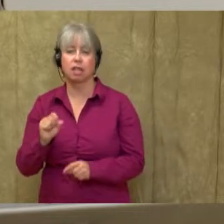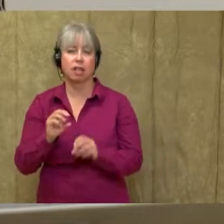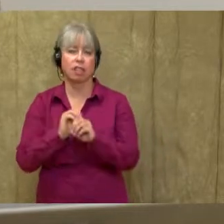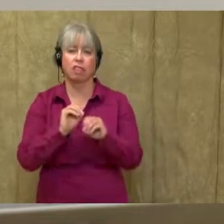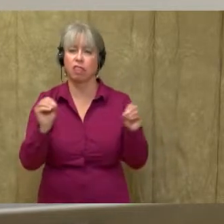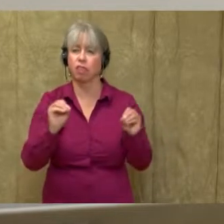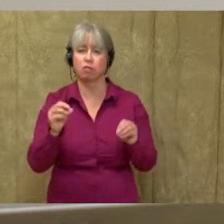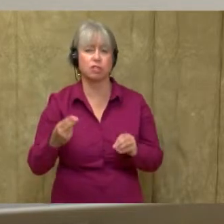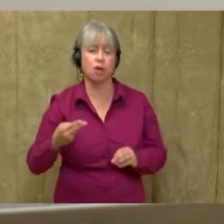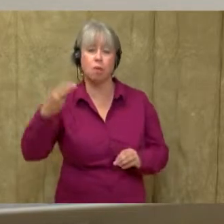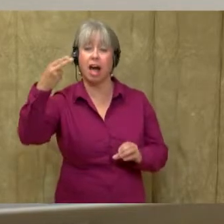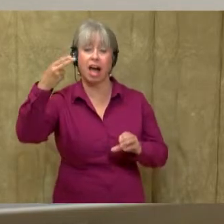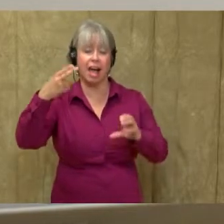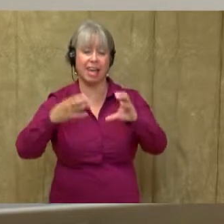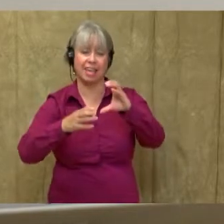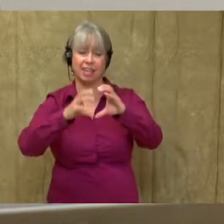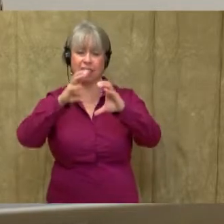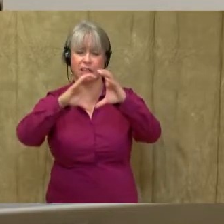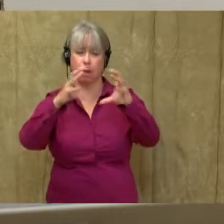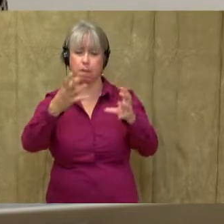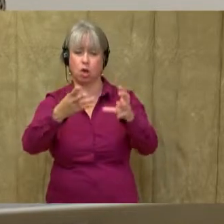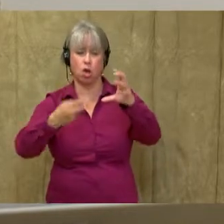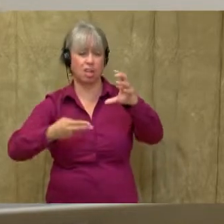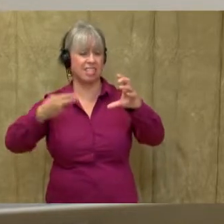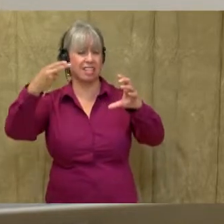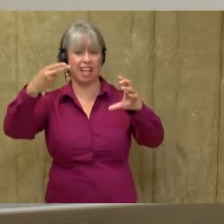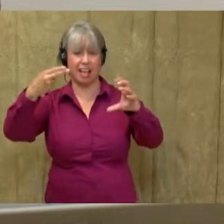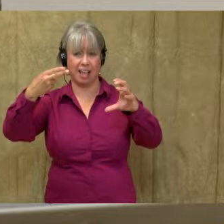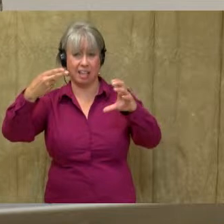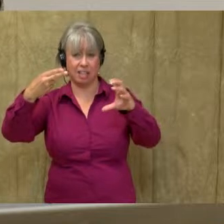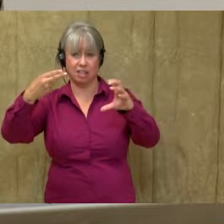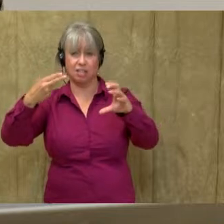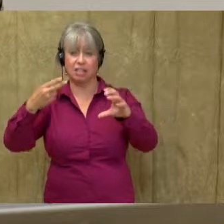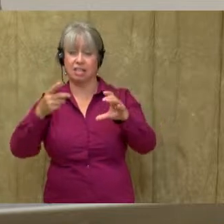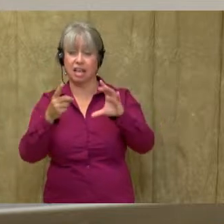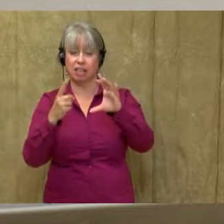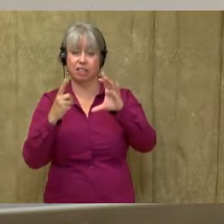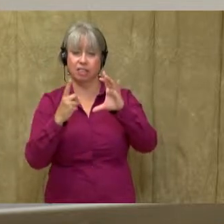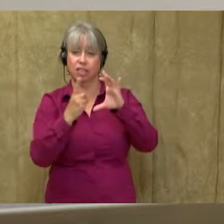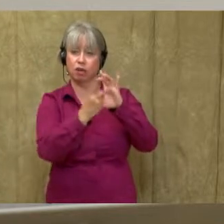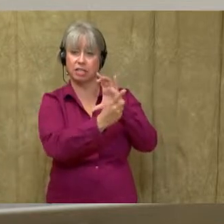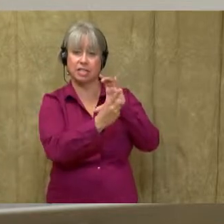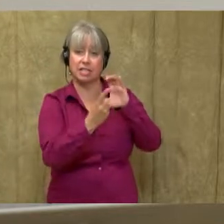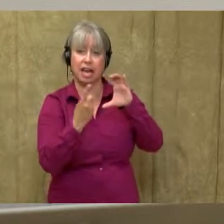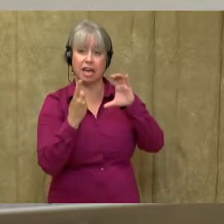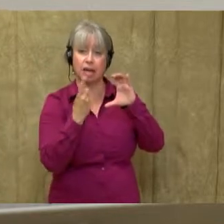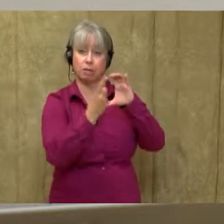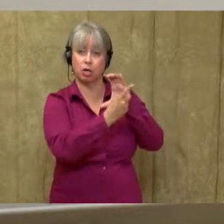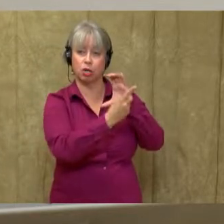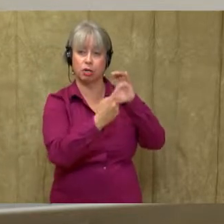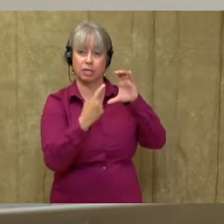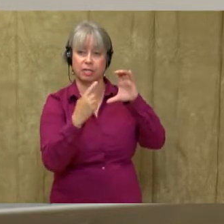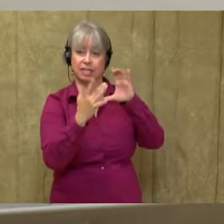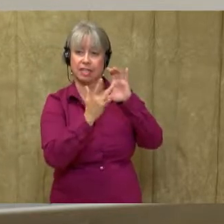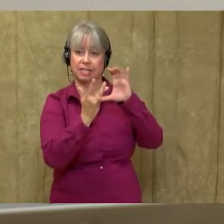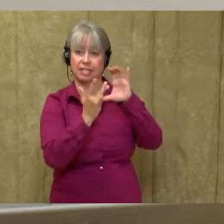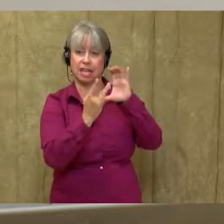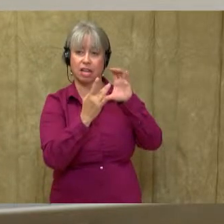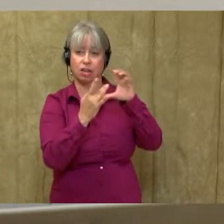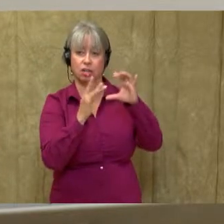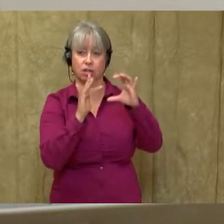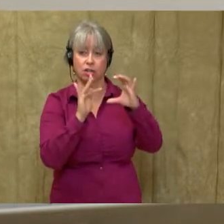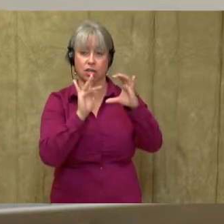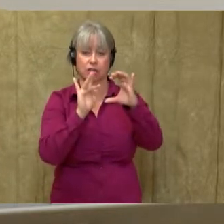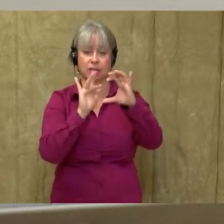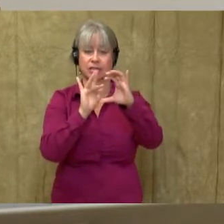And so we're going to prove how we can find. Now there is a diameter. Diameter is all the way from the center all the way across, through